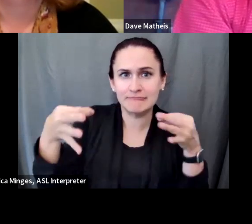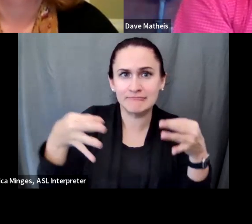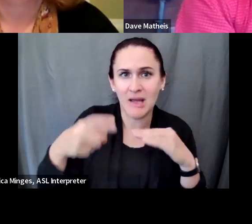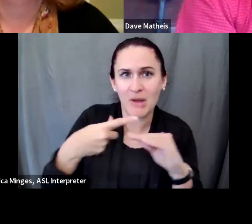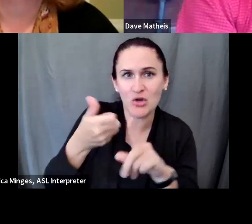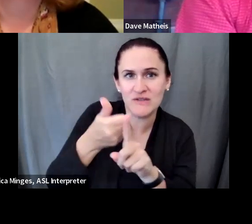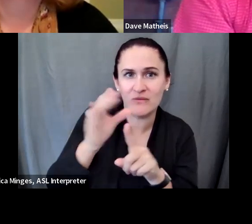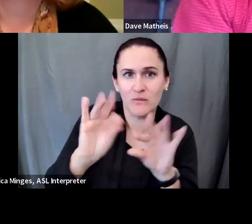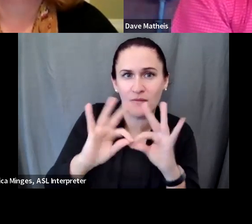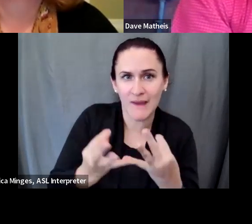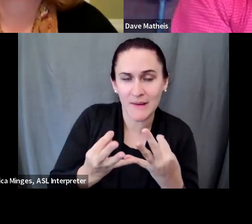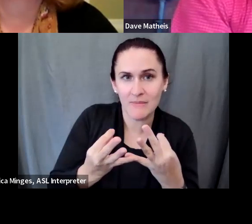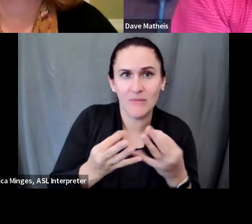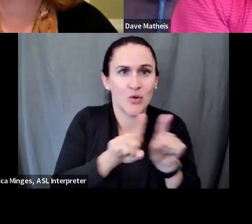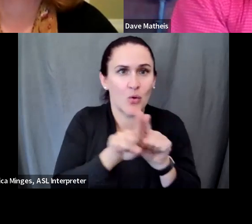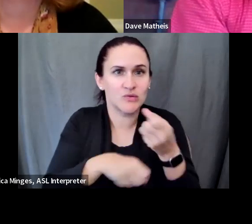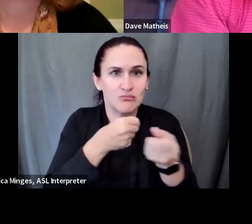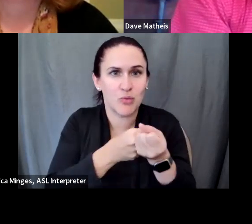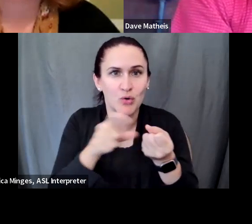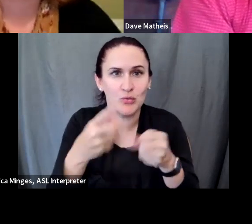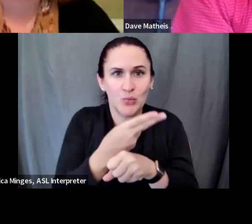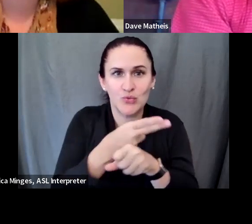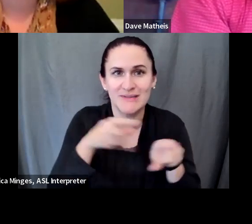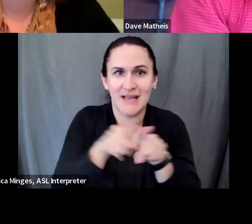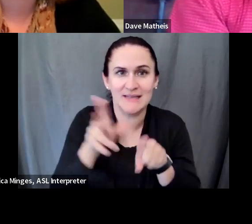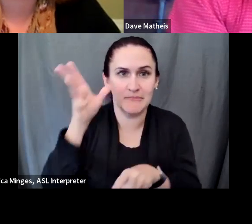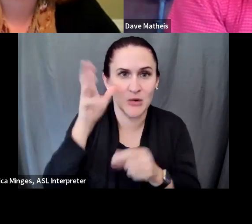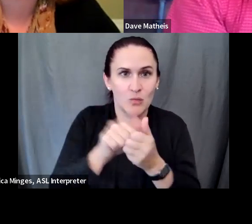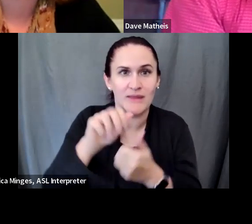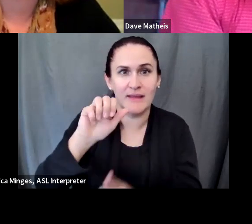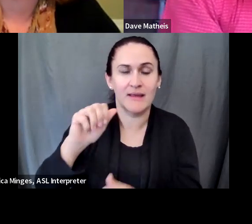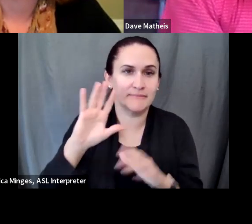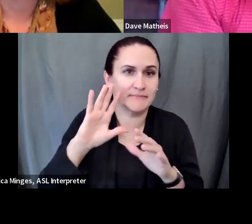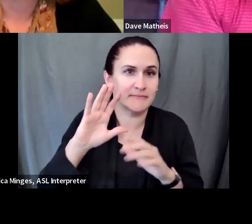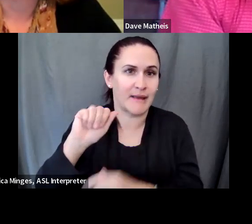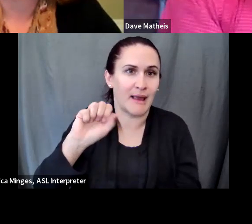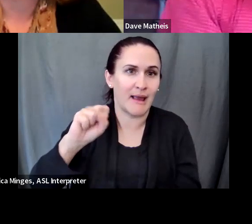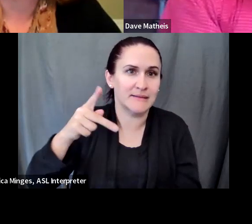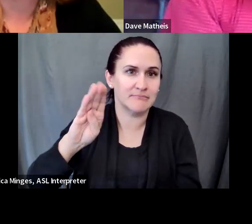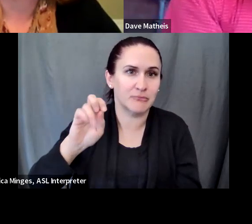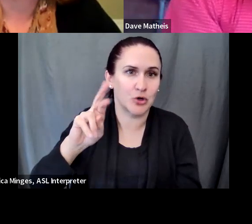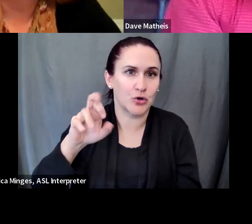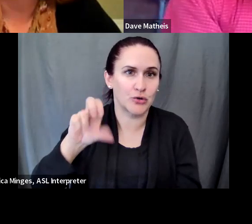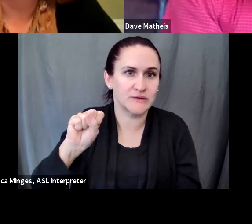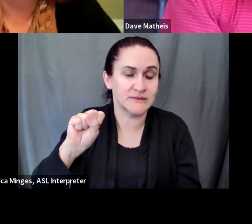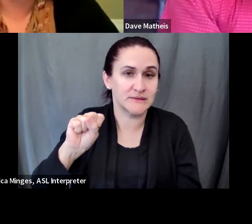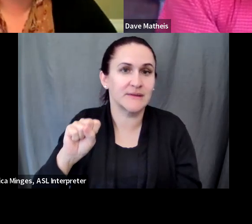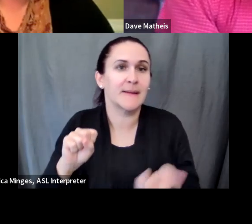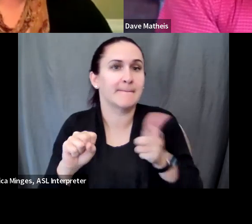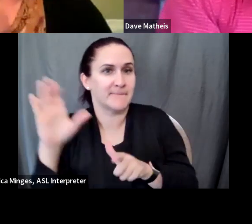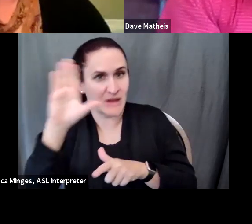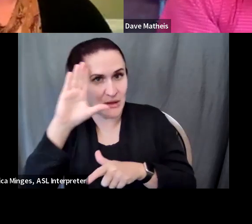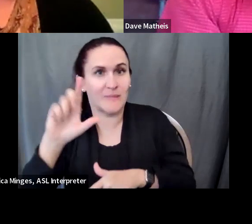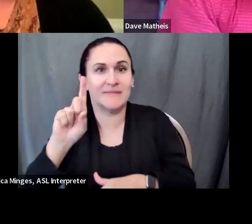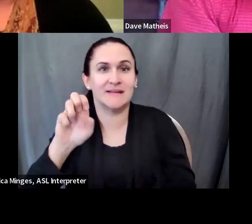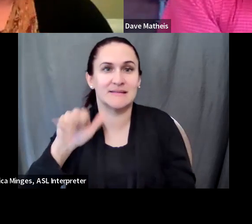family and the support that you're using as a parent with Asperger's, please? Yeah. Hi, my name is Lindsay Brillheart.